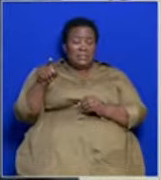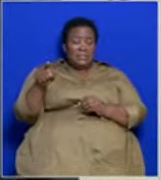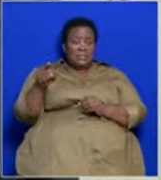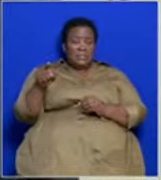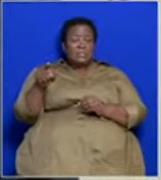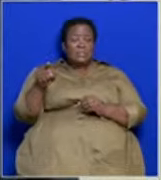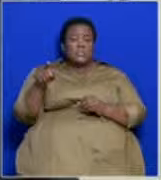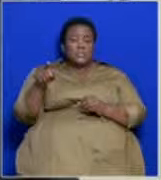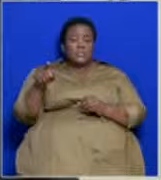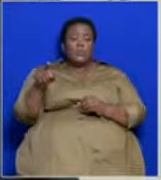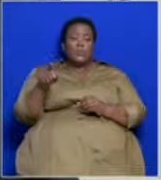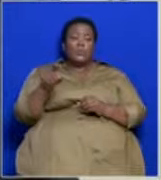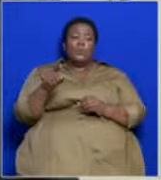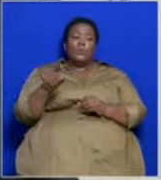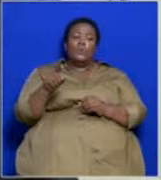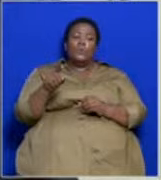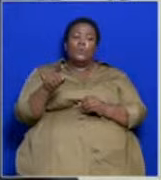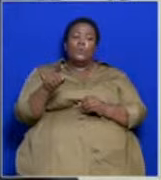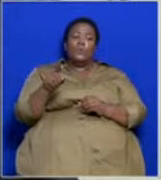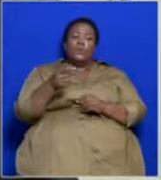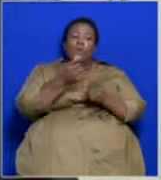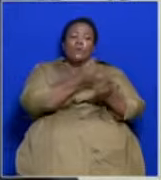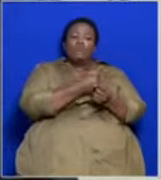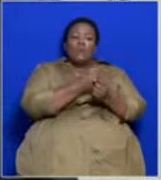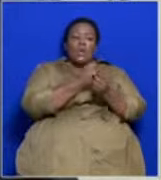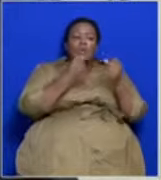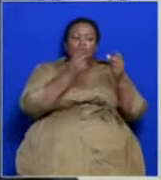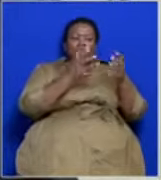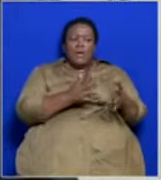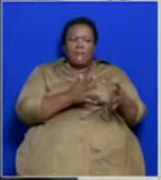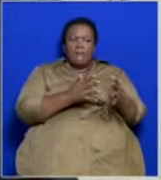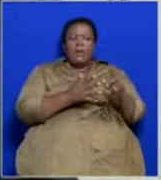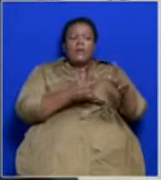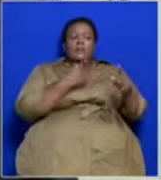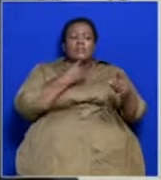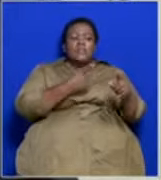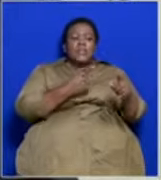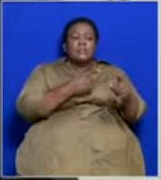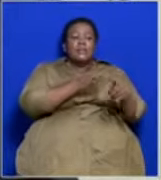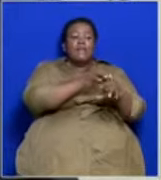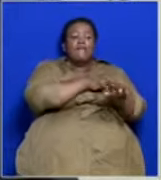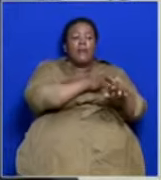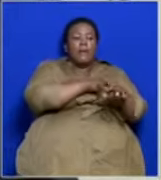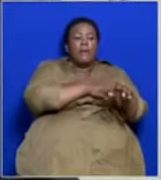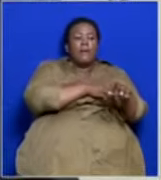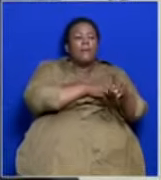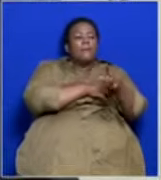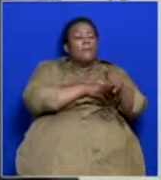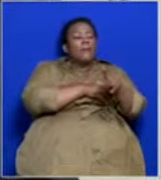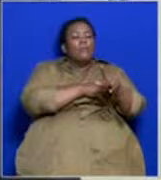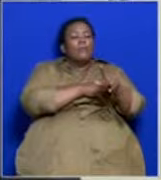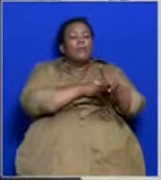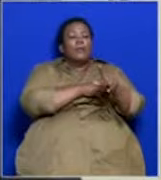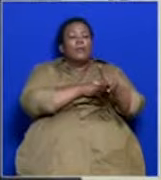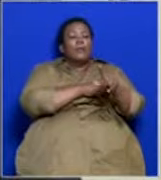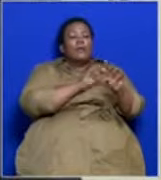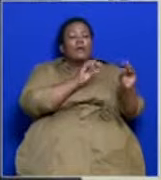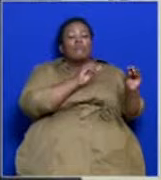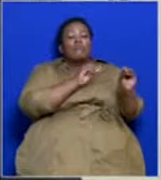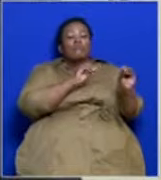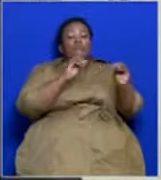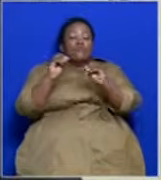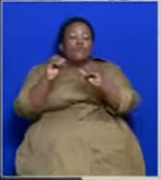driver to remove the truck from the plot and transport it to the municipal pound. The said truck